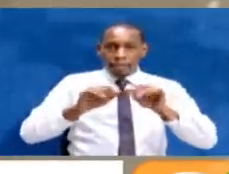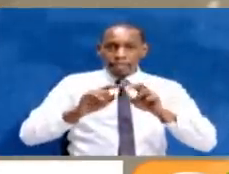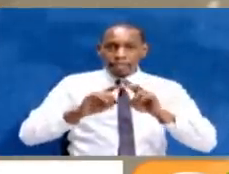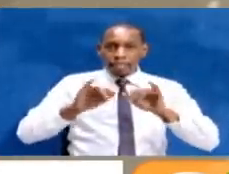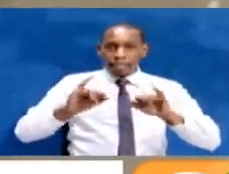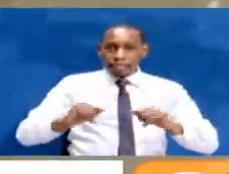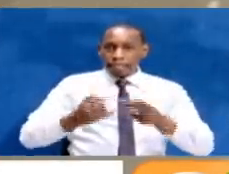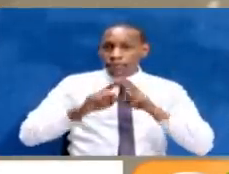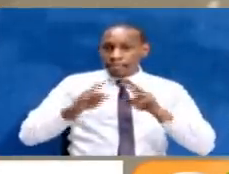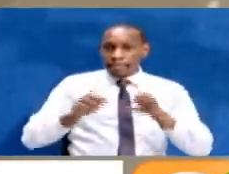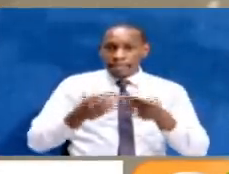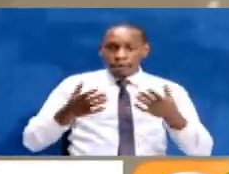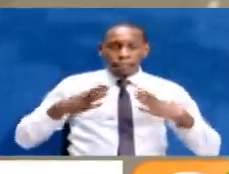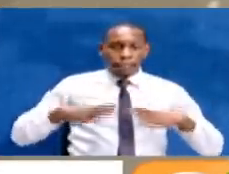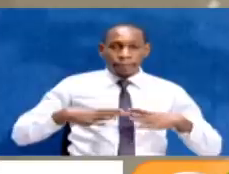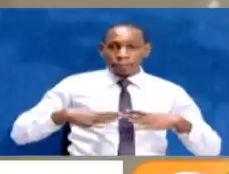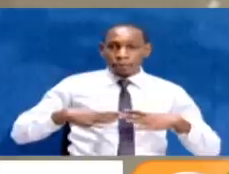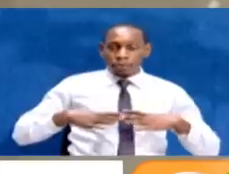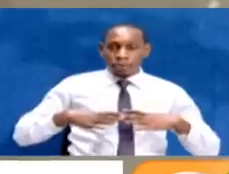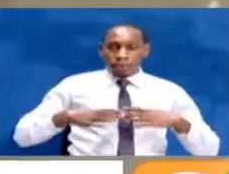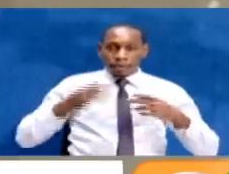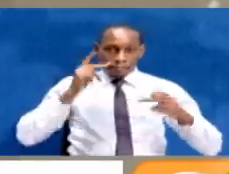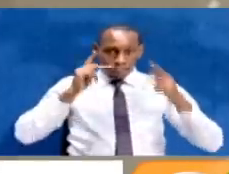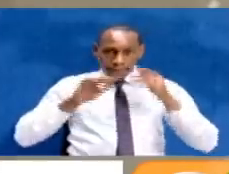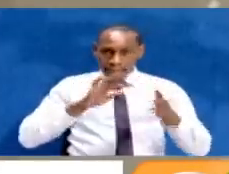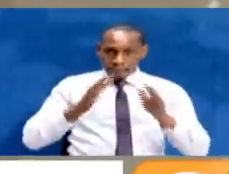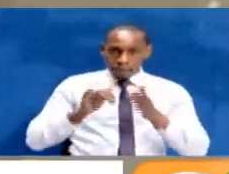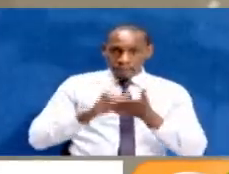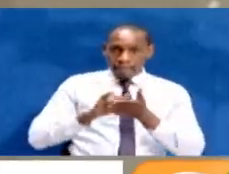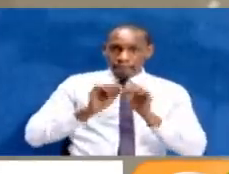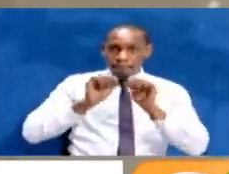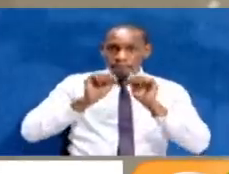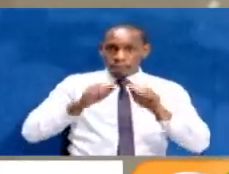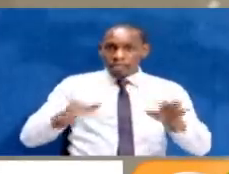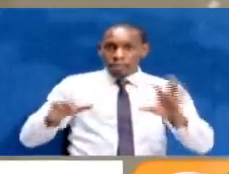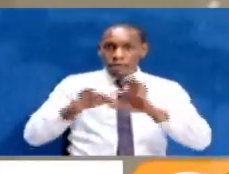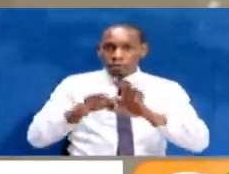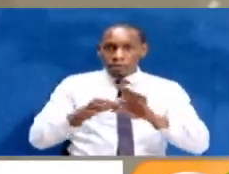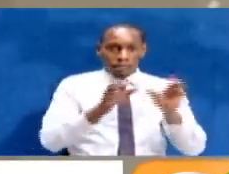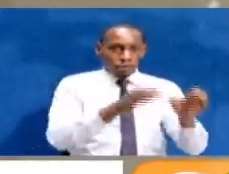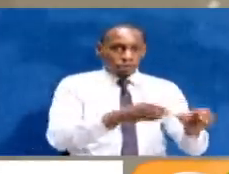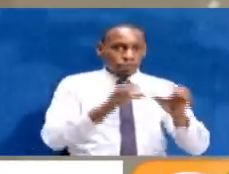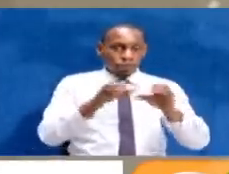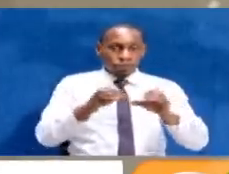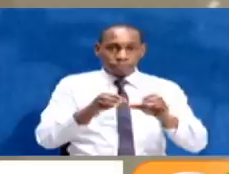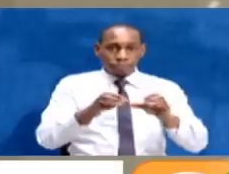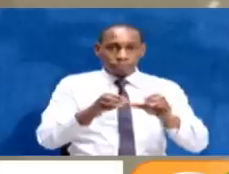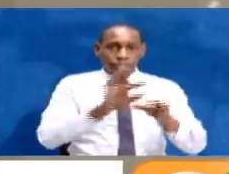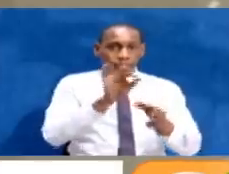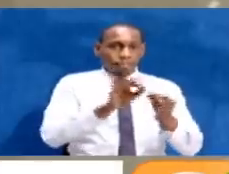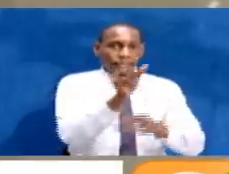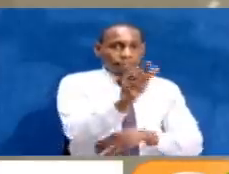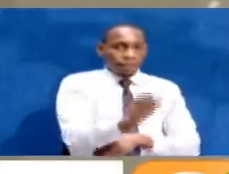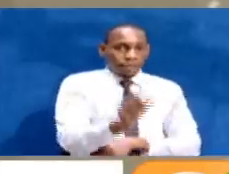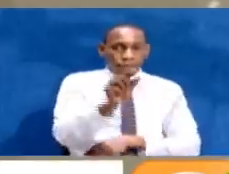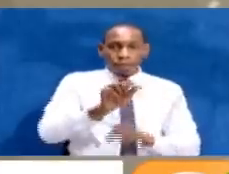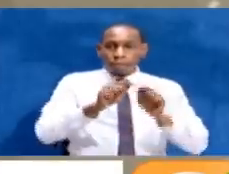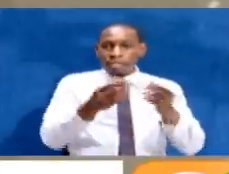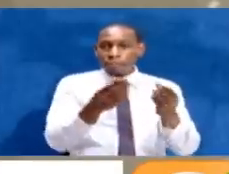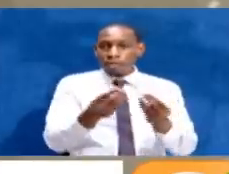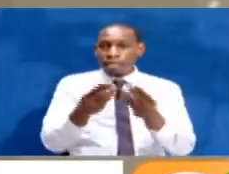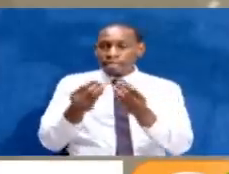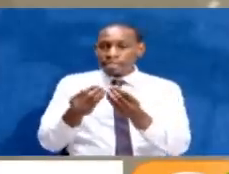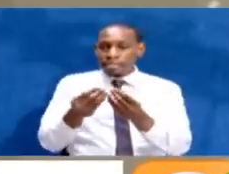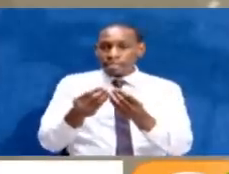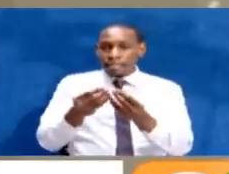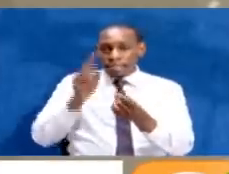say, where people are looking at it in this way: if you can merge your forces with so and so, then you can easily get